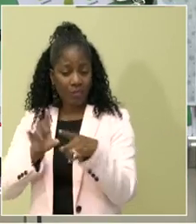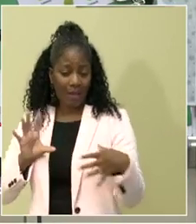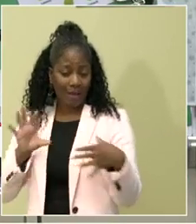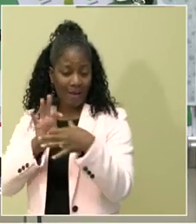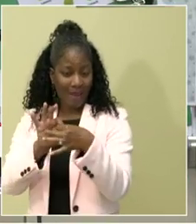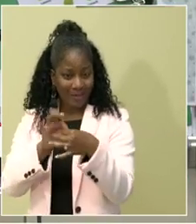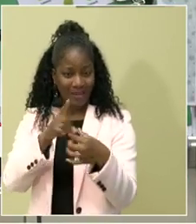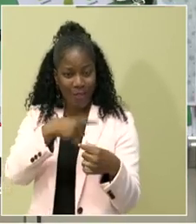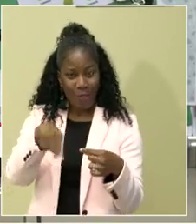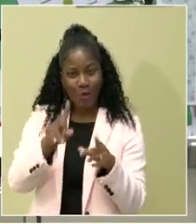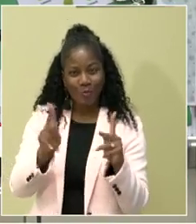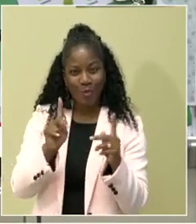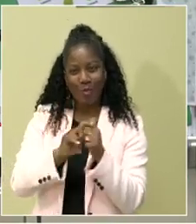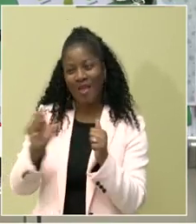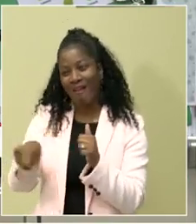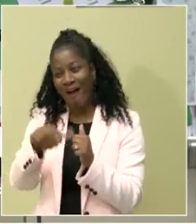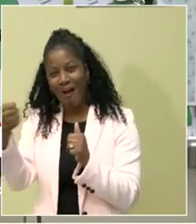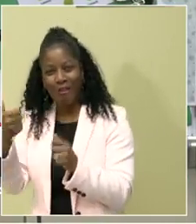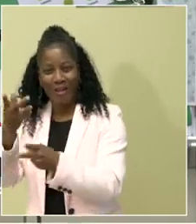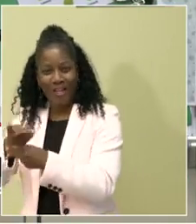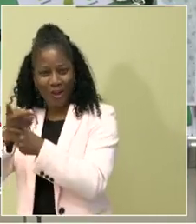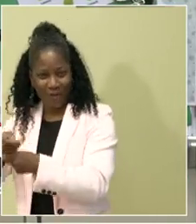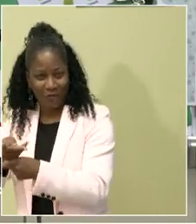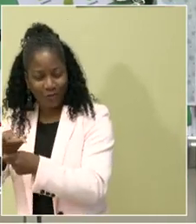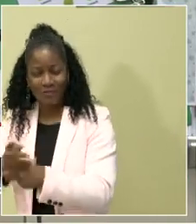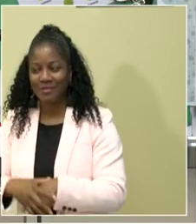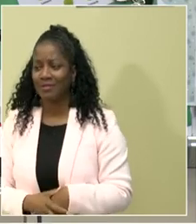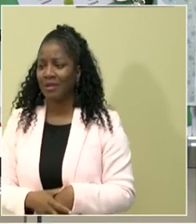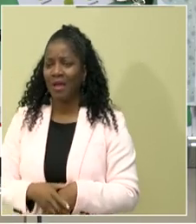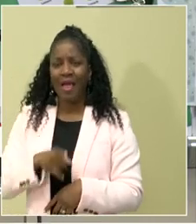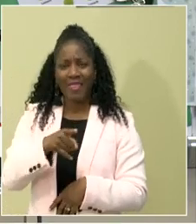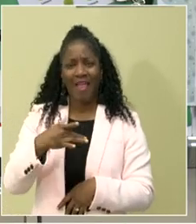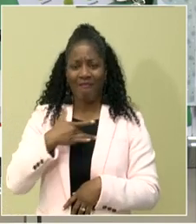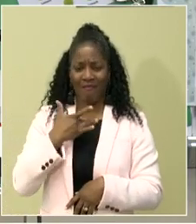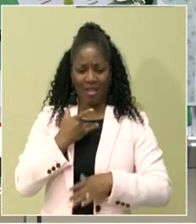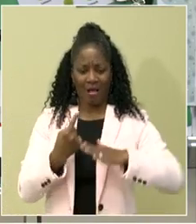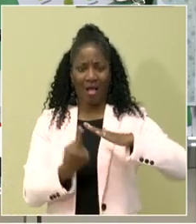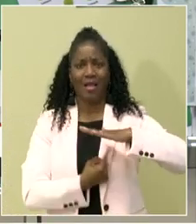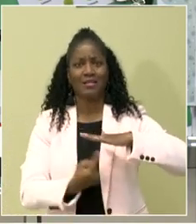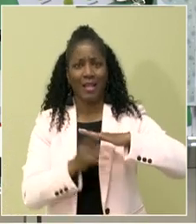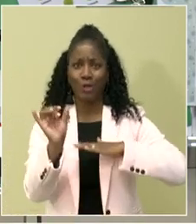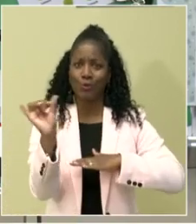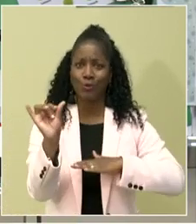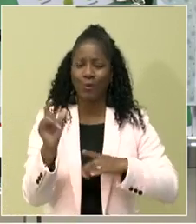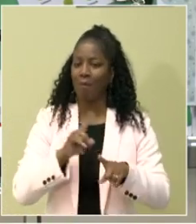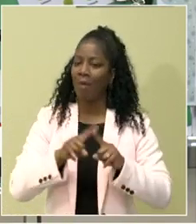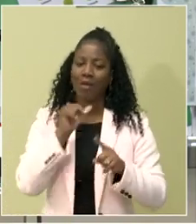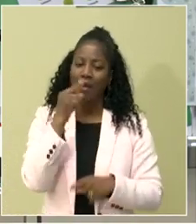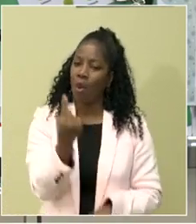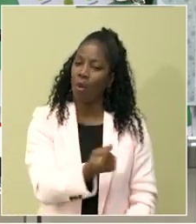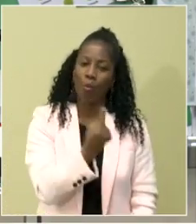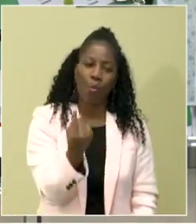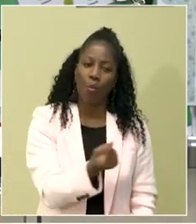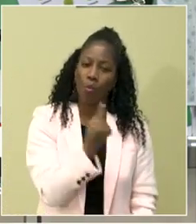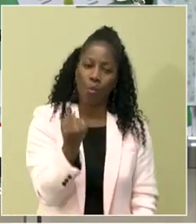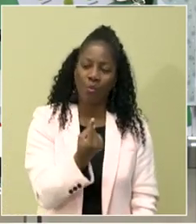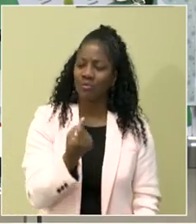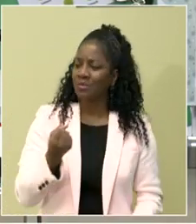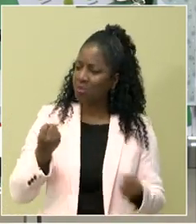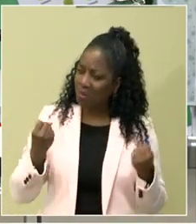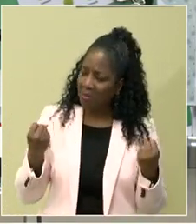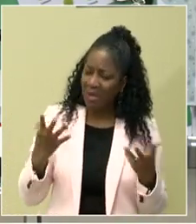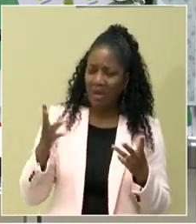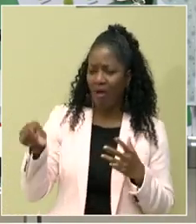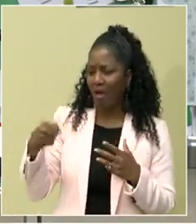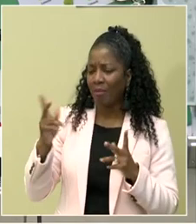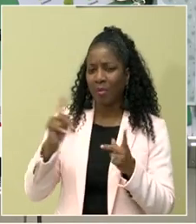other. Because again, caregivers feel isolated, but you're not alone. There are so many other